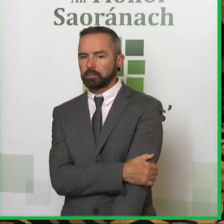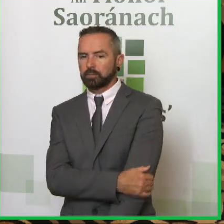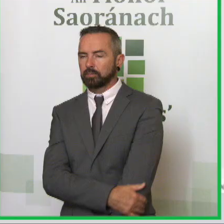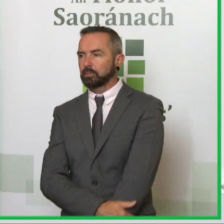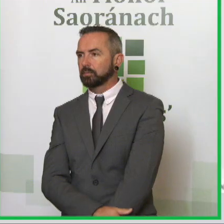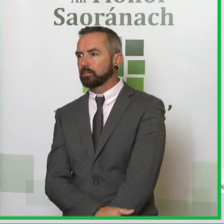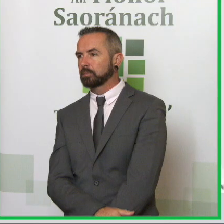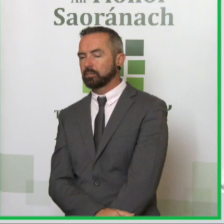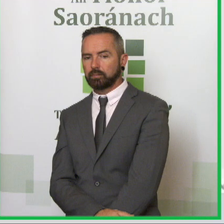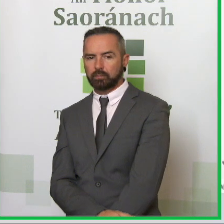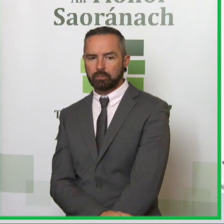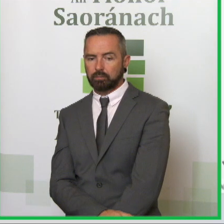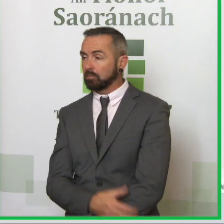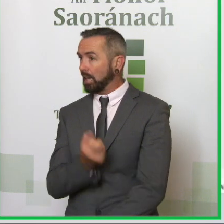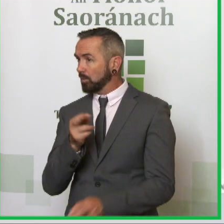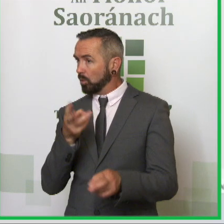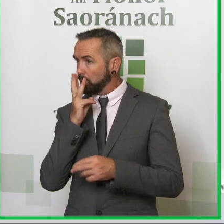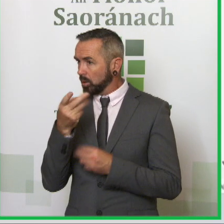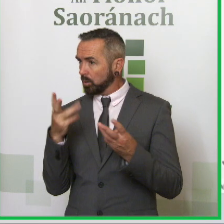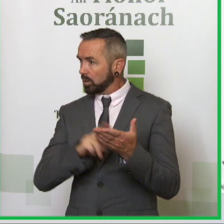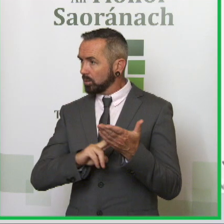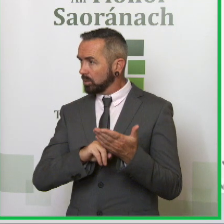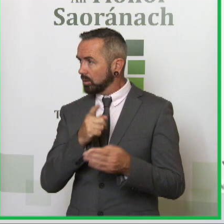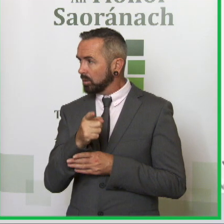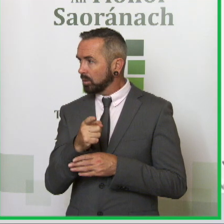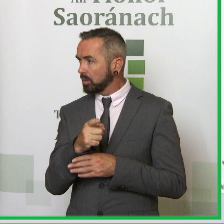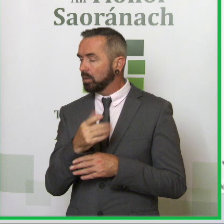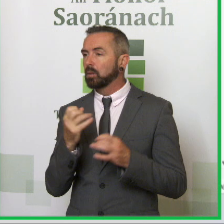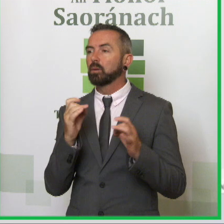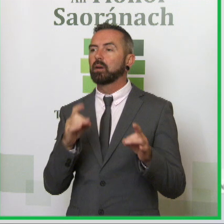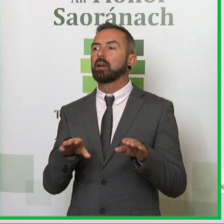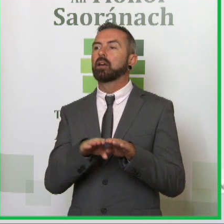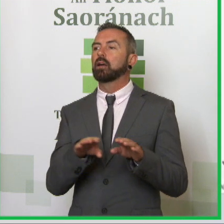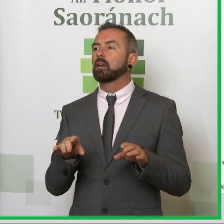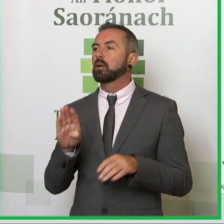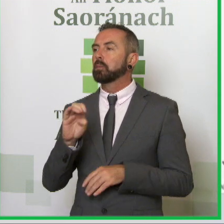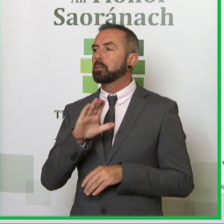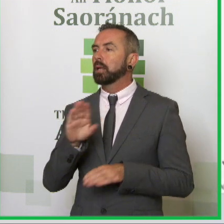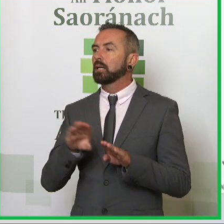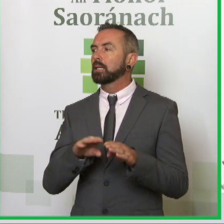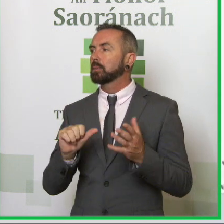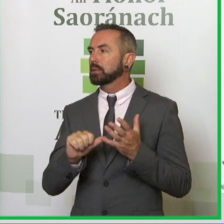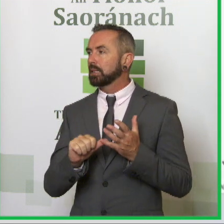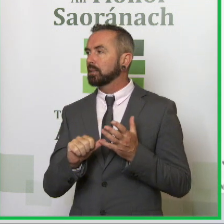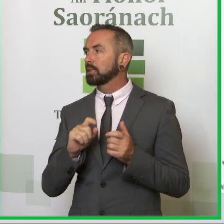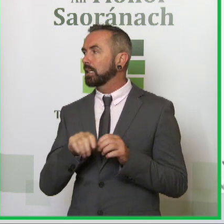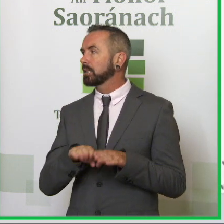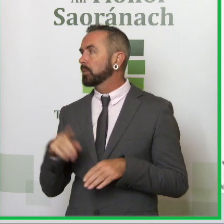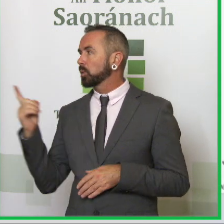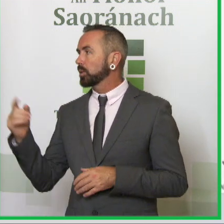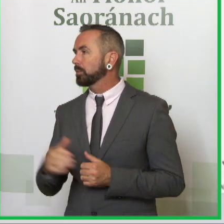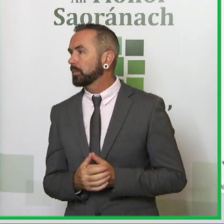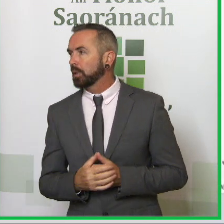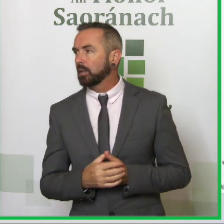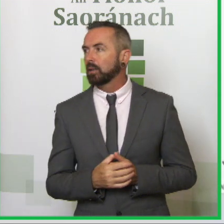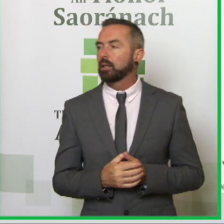that's as you have it worded now, yeah? Yeah. Okay, Bill on table 6 and then Evelyn on table 1. Yeah, again, just